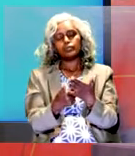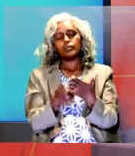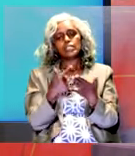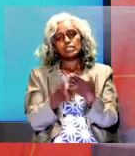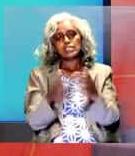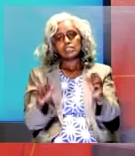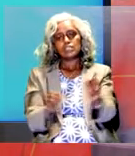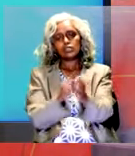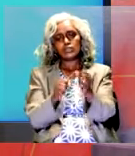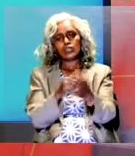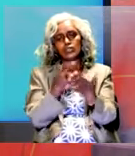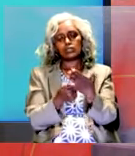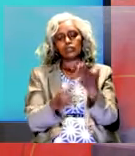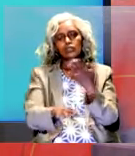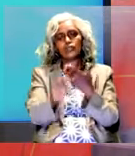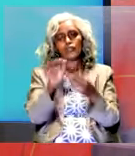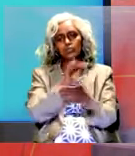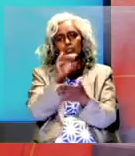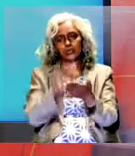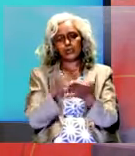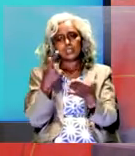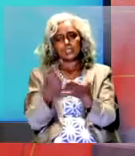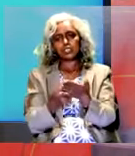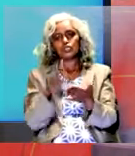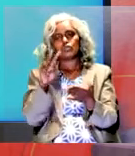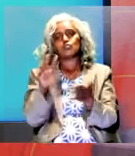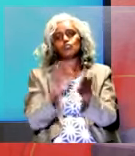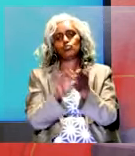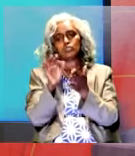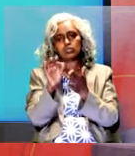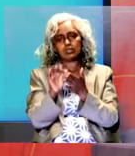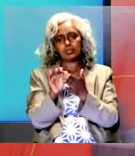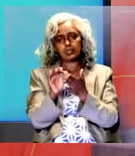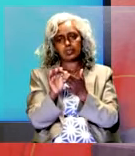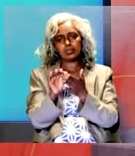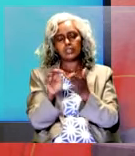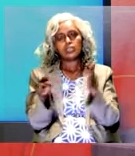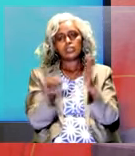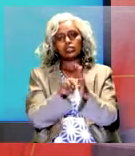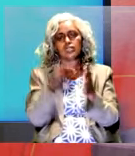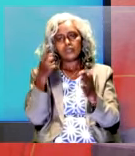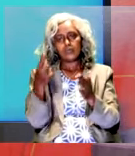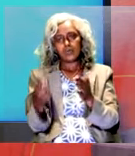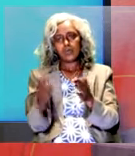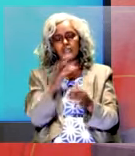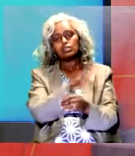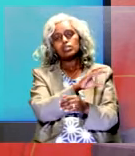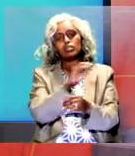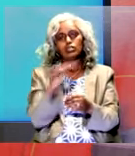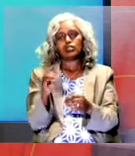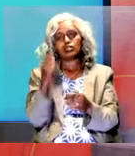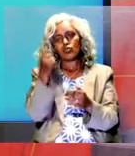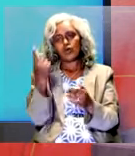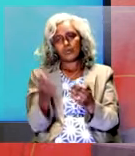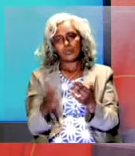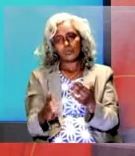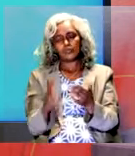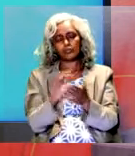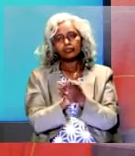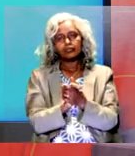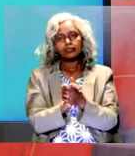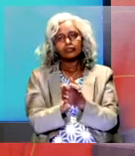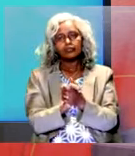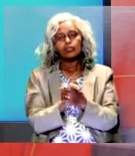this sequence is found between these two numbers. It's found between negative 1 and 1 over